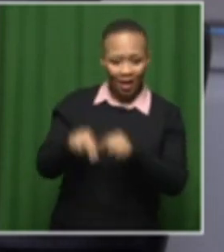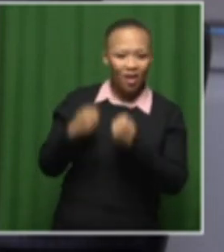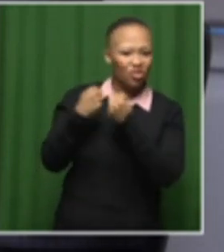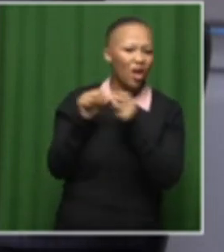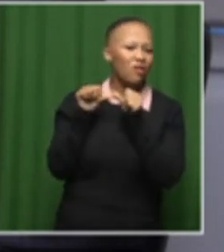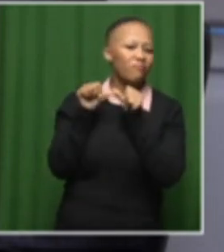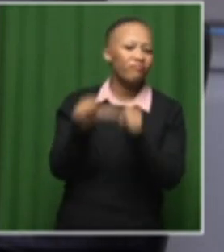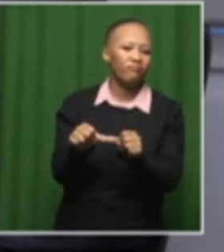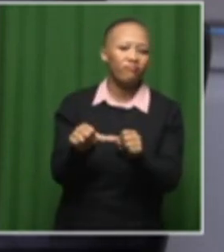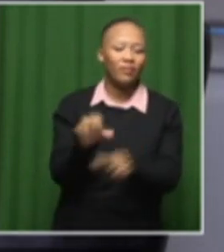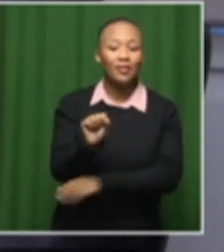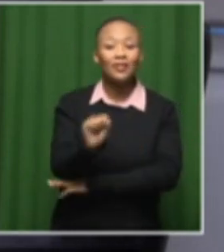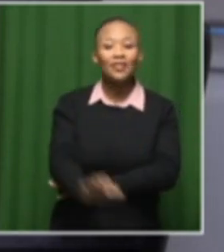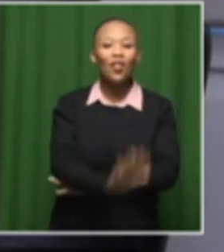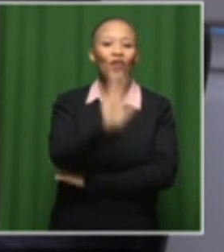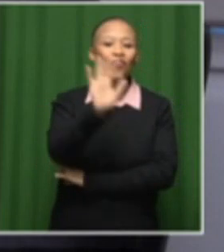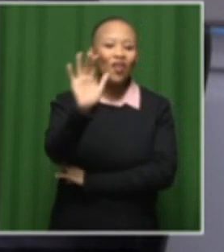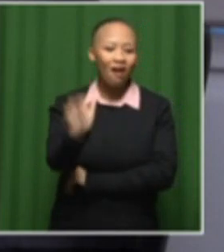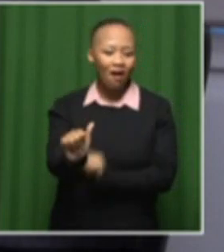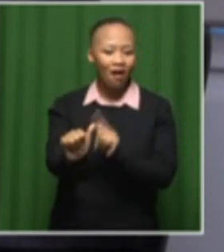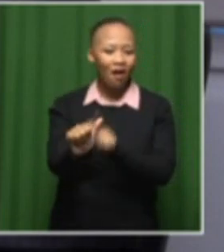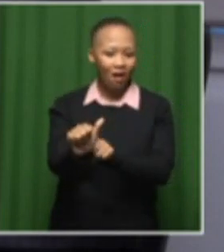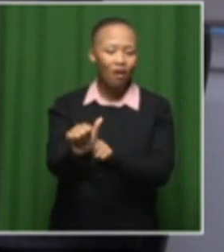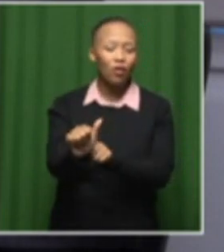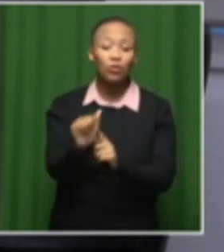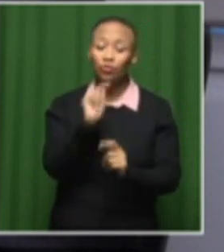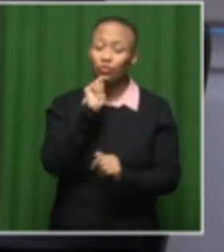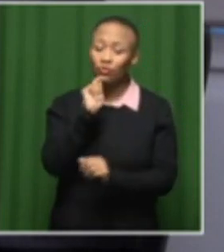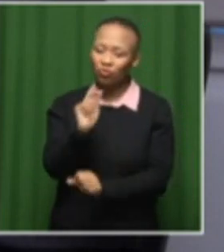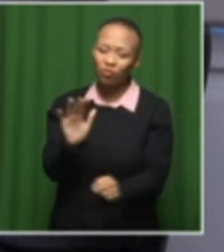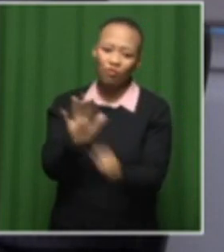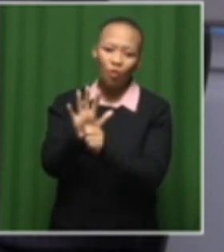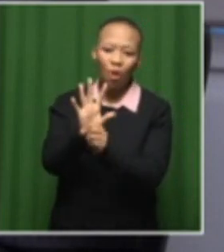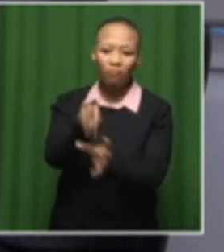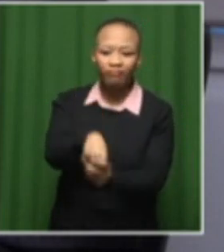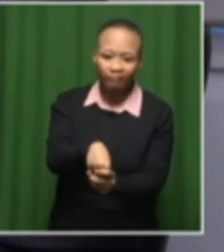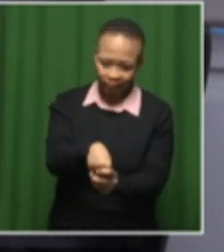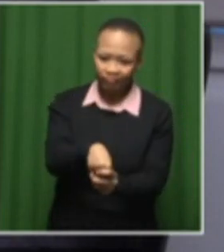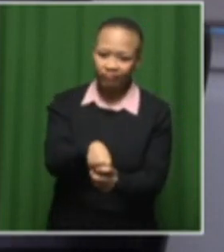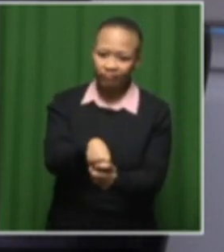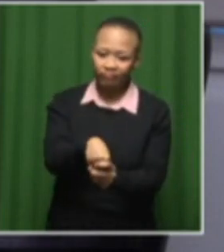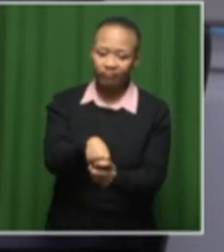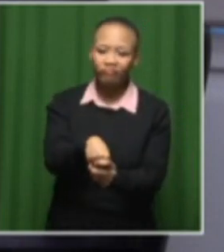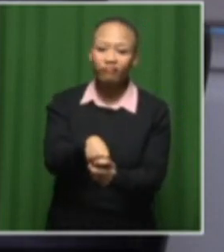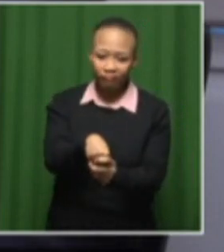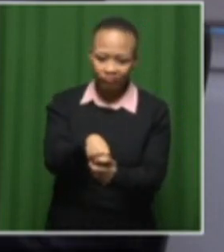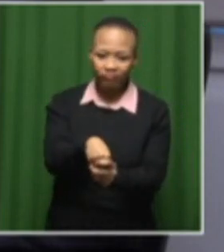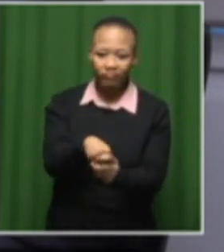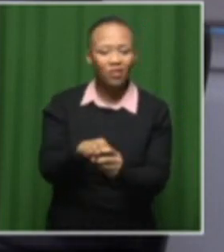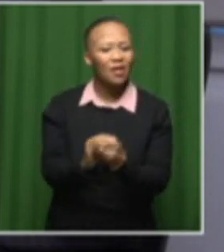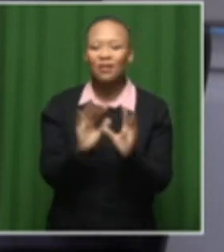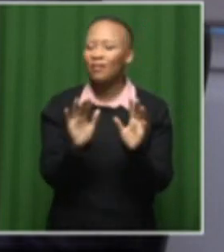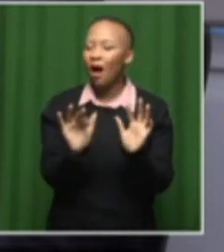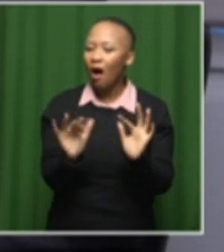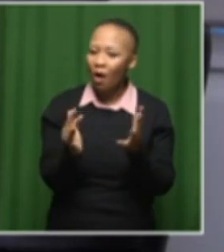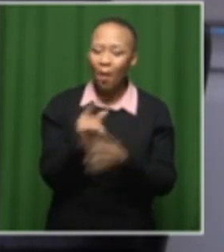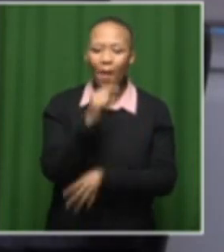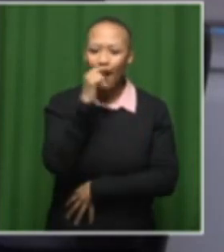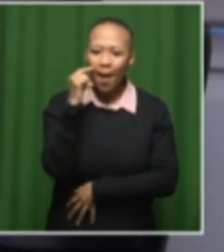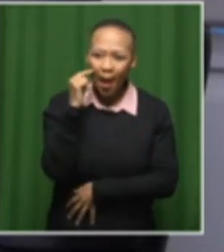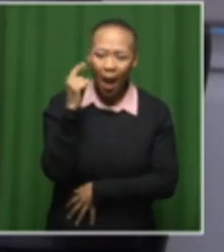South Africa is very intimately involved in that with regard even to looking at the names and all that